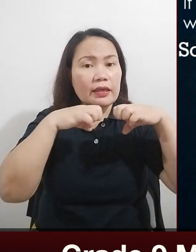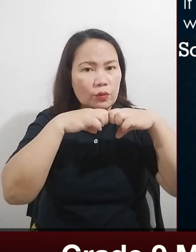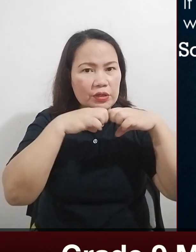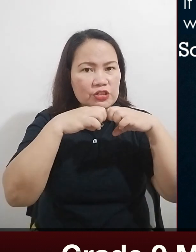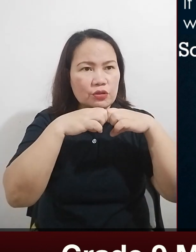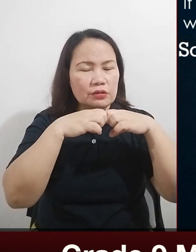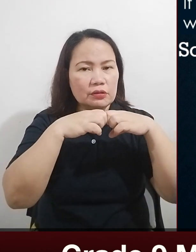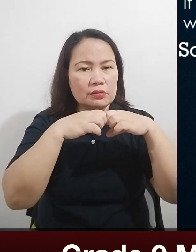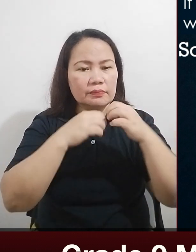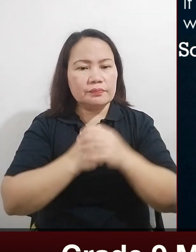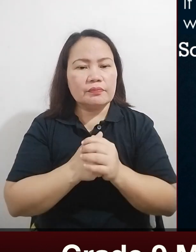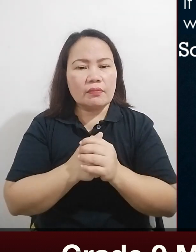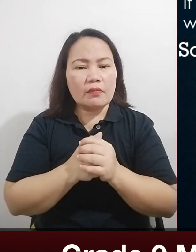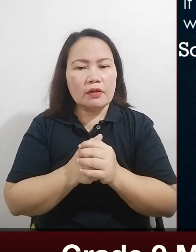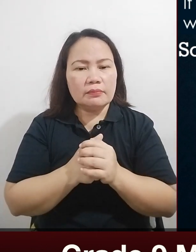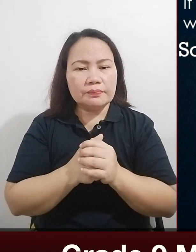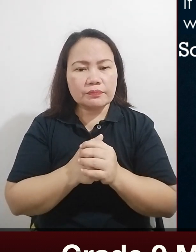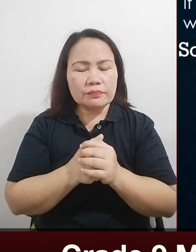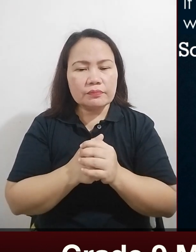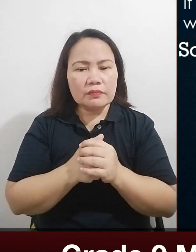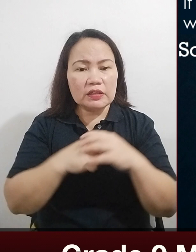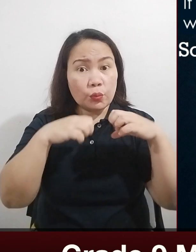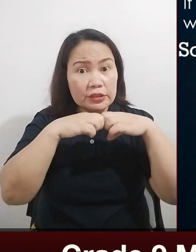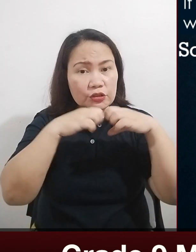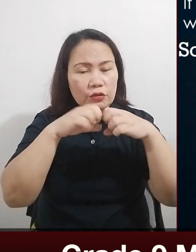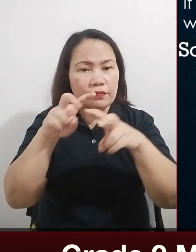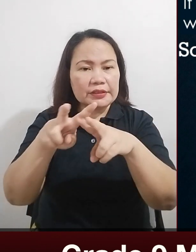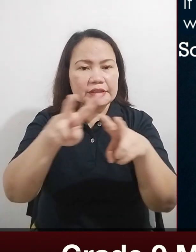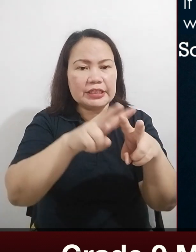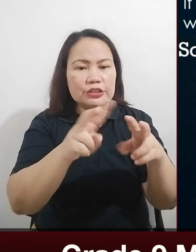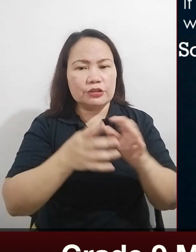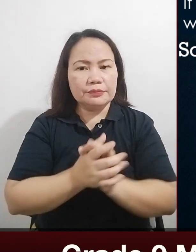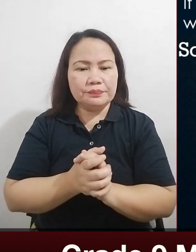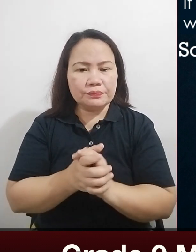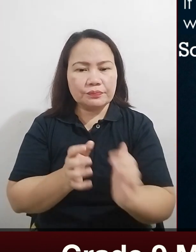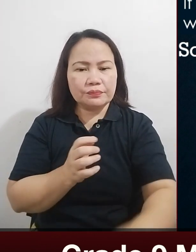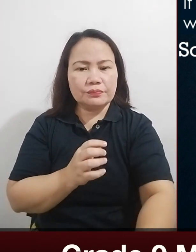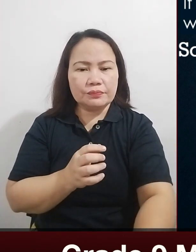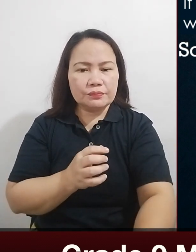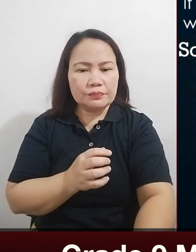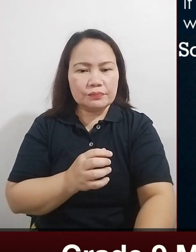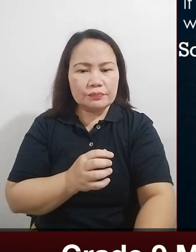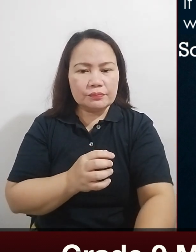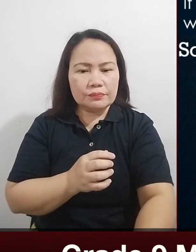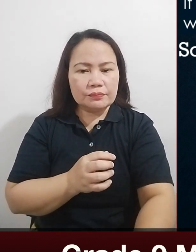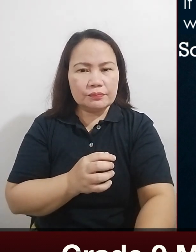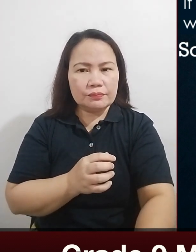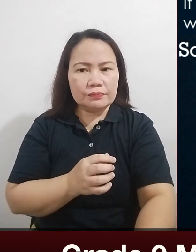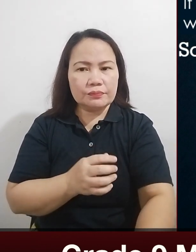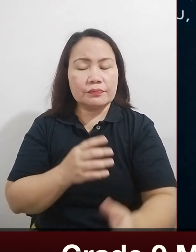saka natin i-substitute kapag meron na tayong equation of variation.